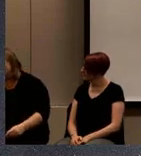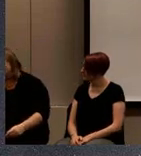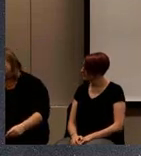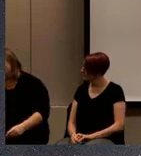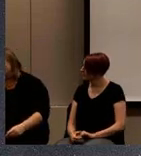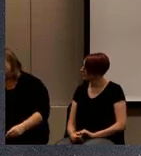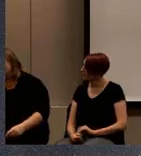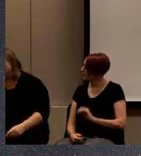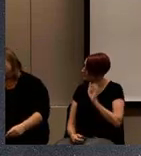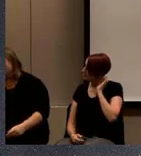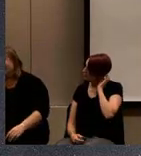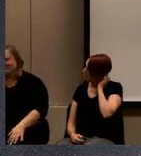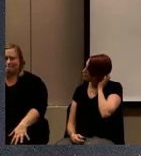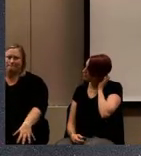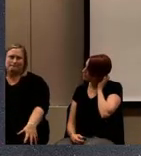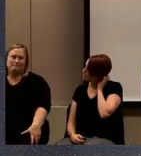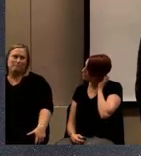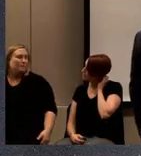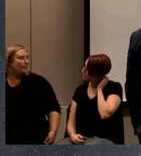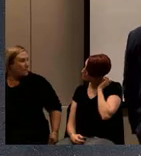actually all it's going to do is slow down.